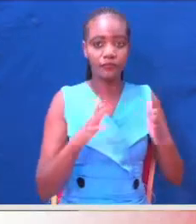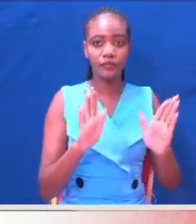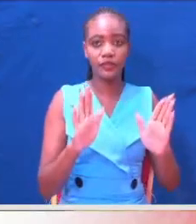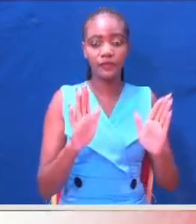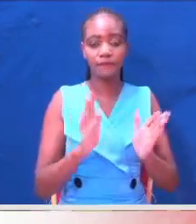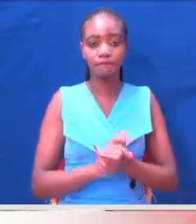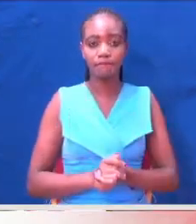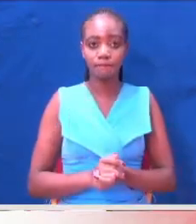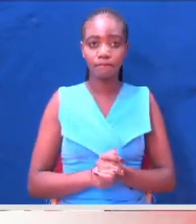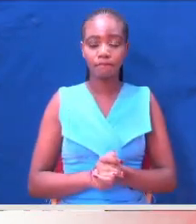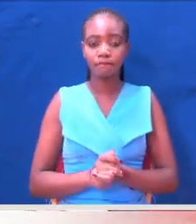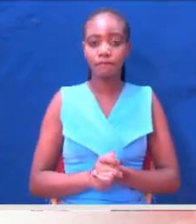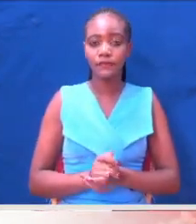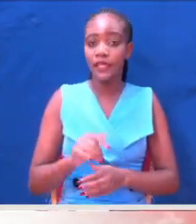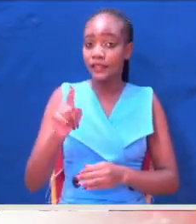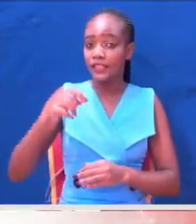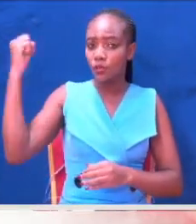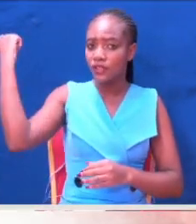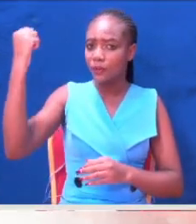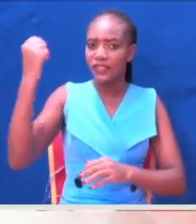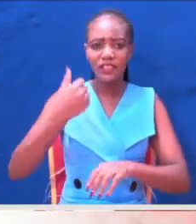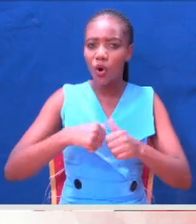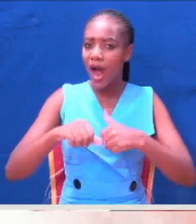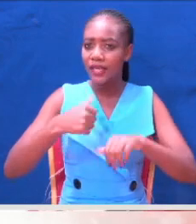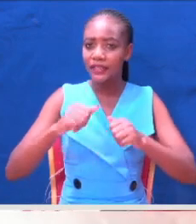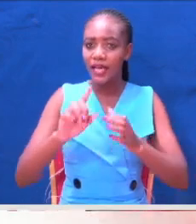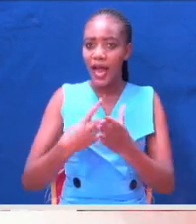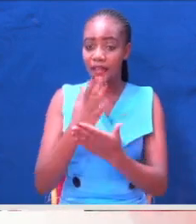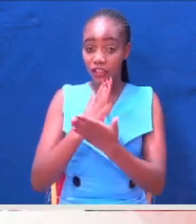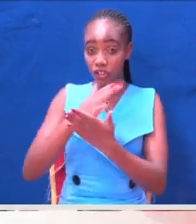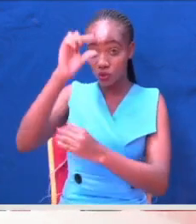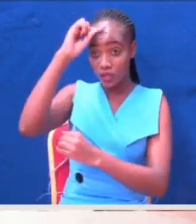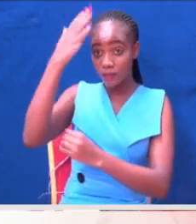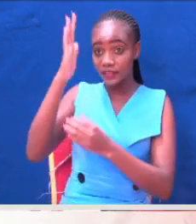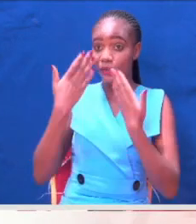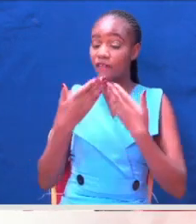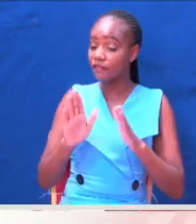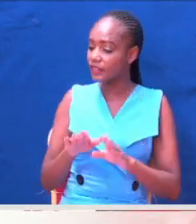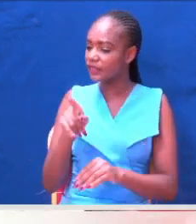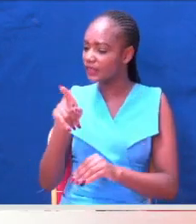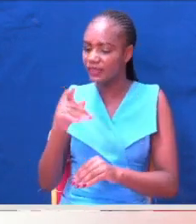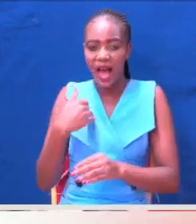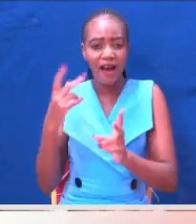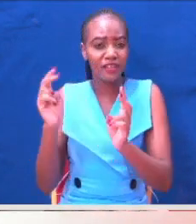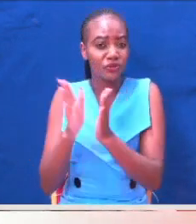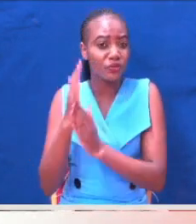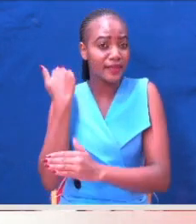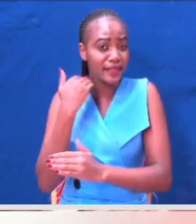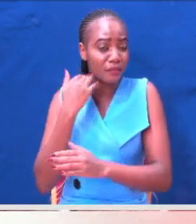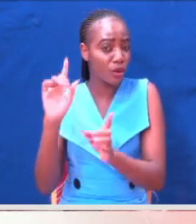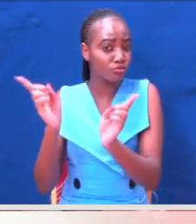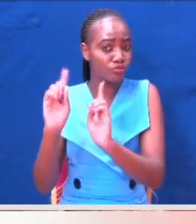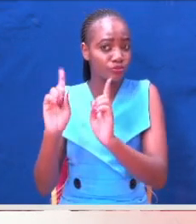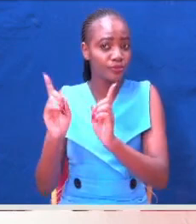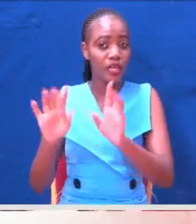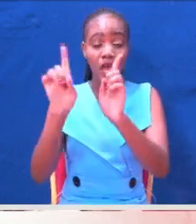of the court. This was just a political act. Of course, the government knew that Harun had no issue with terrorism or